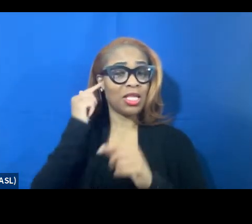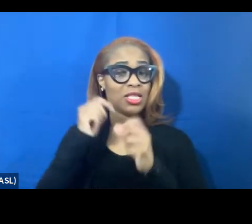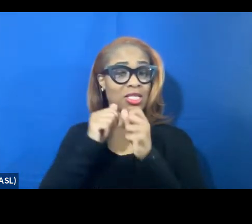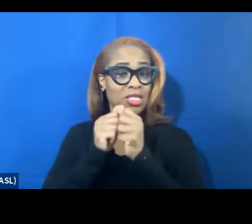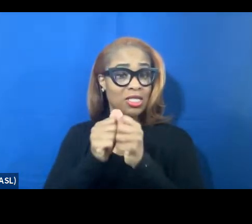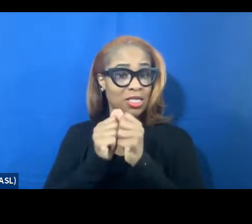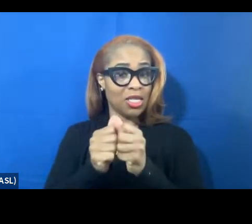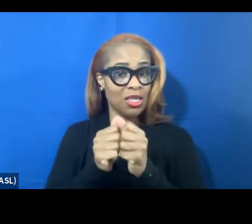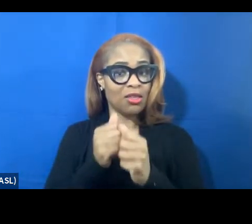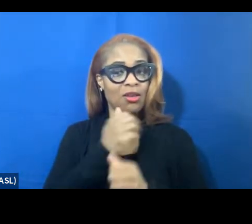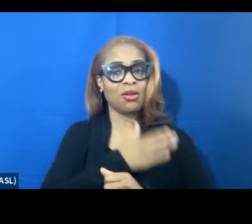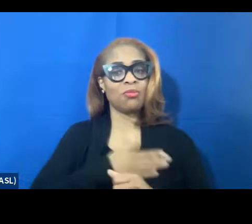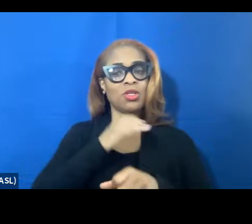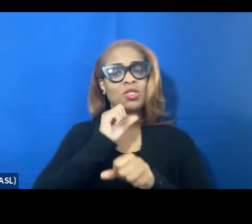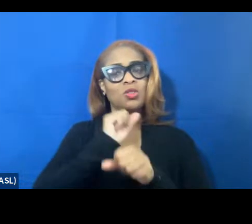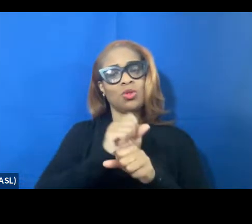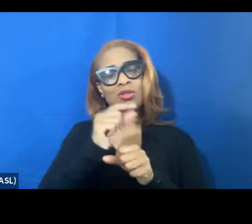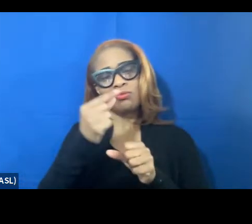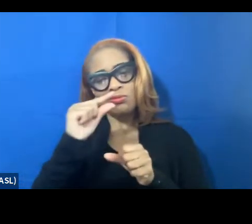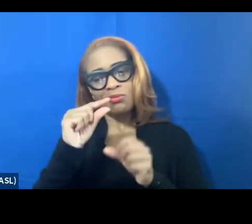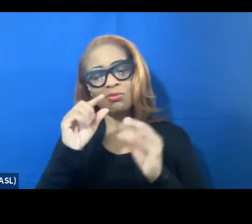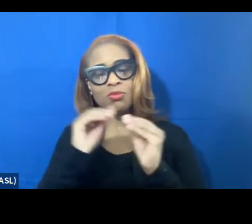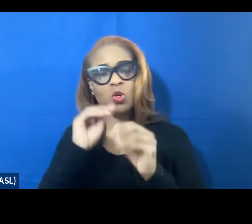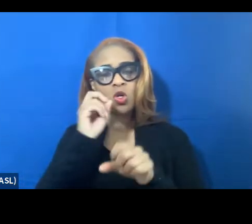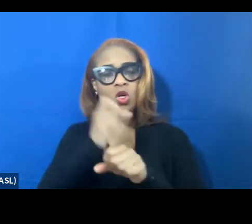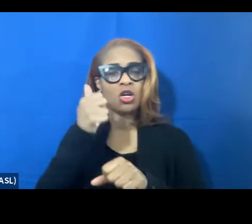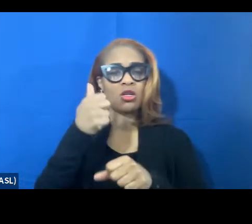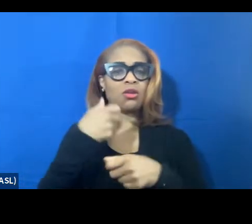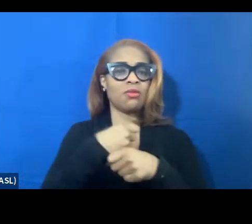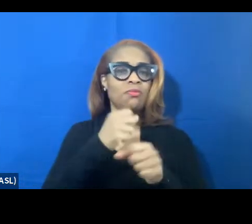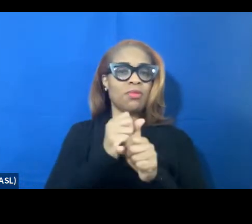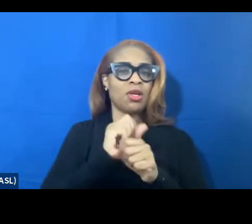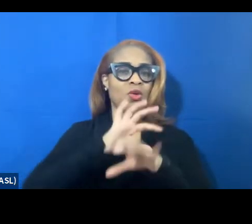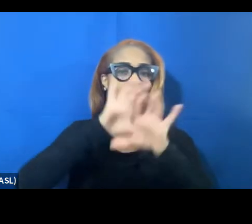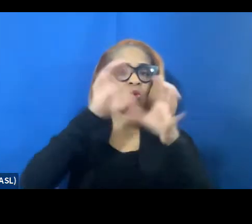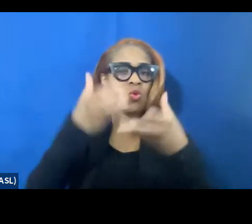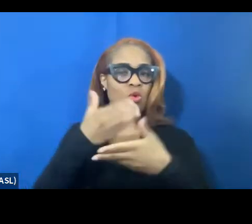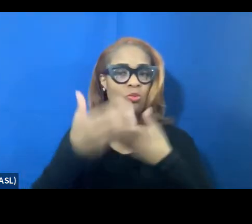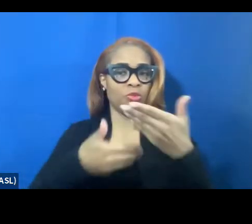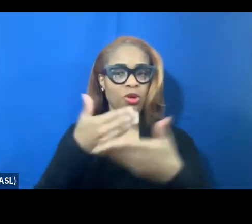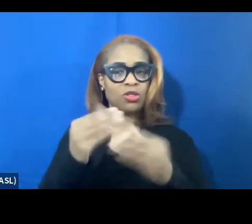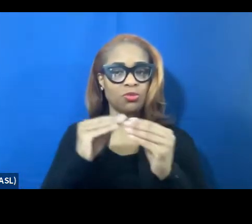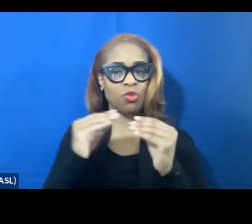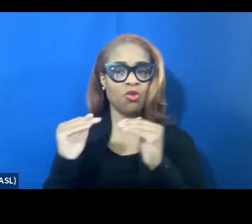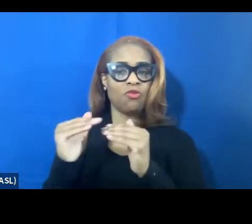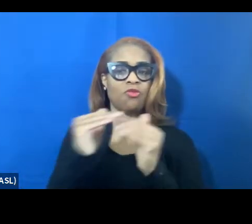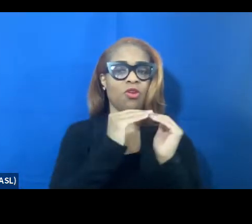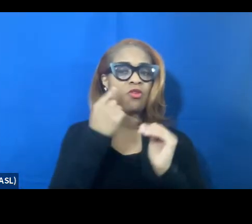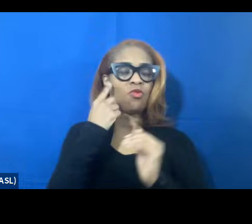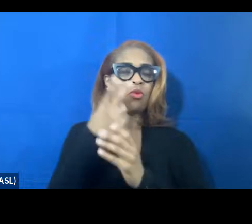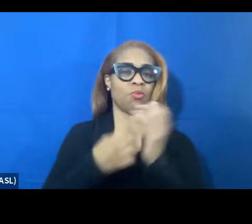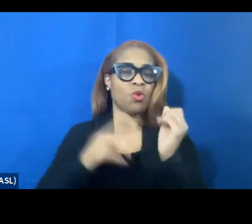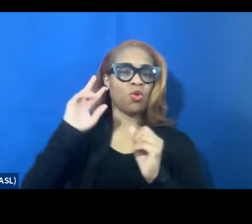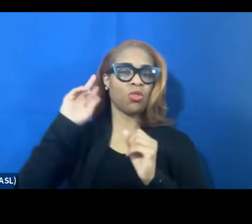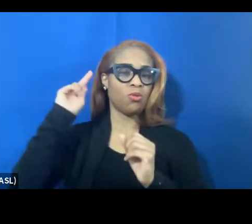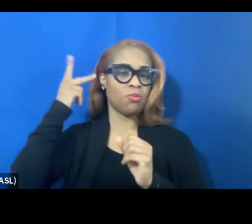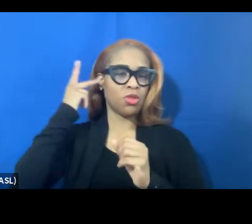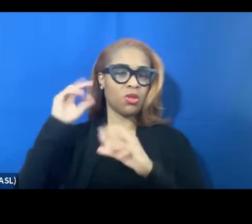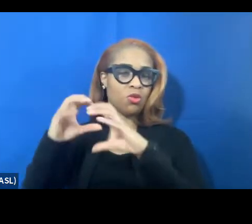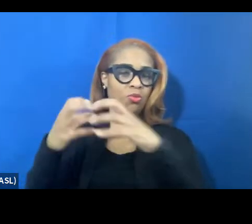together please work just a bit harder to make the whole process more fair for both parties thank